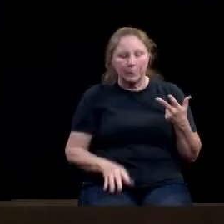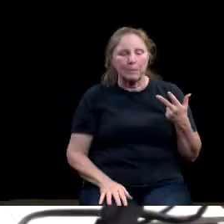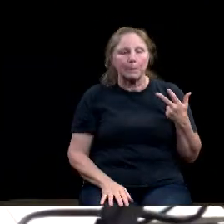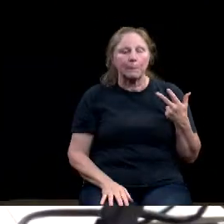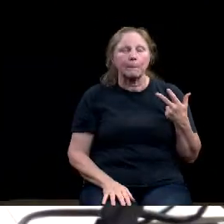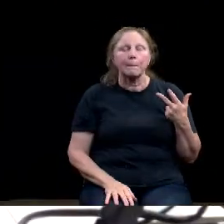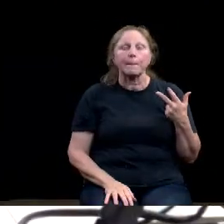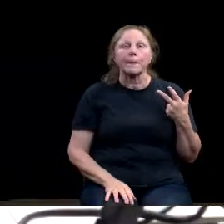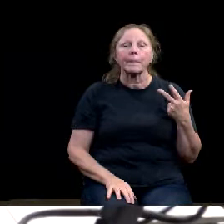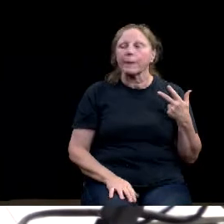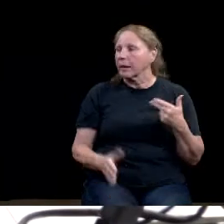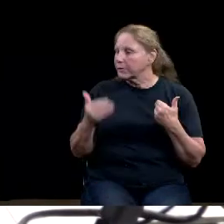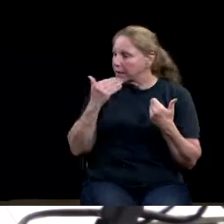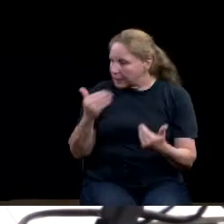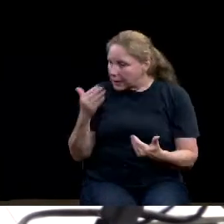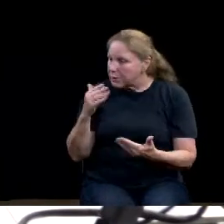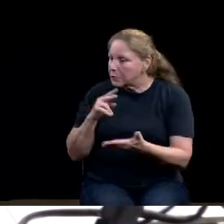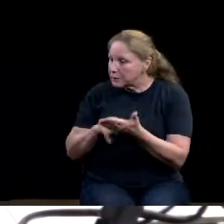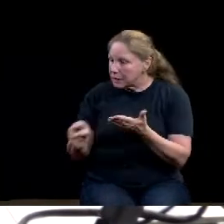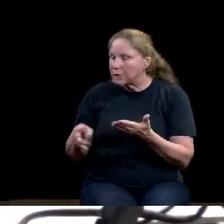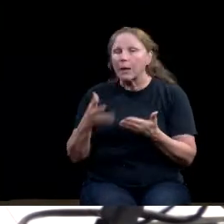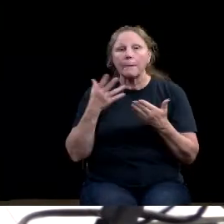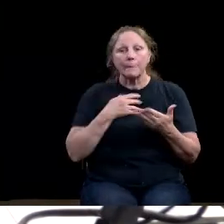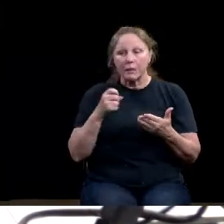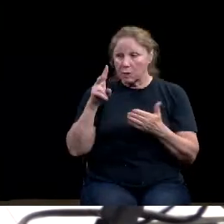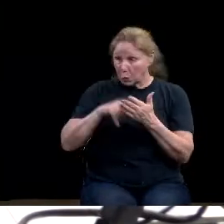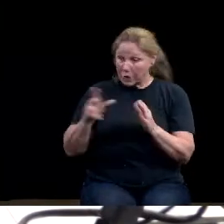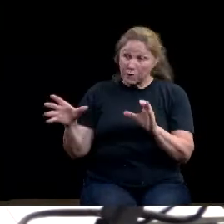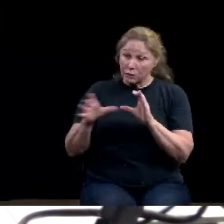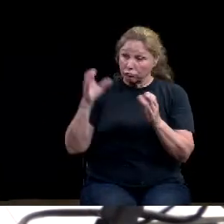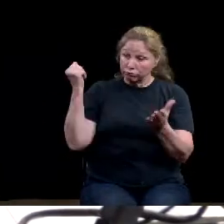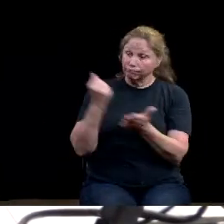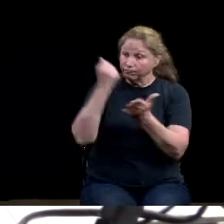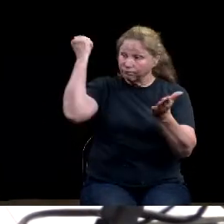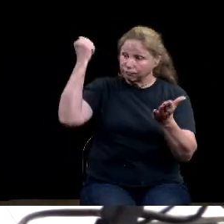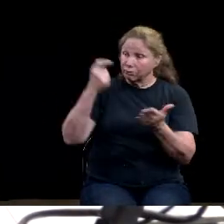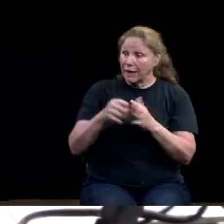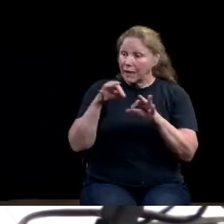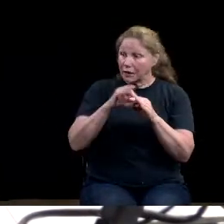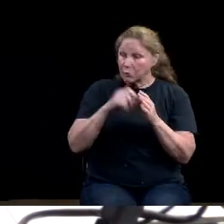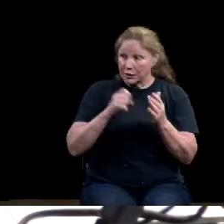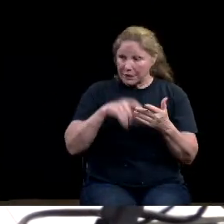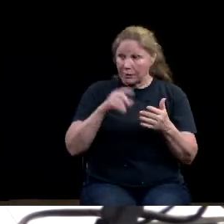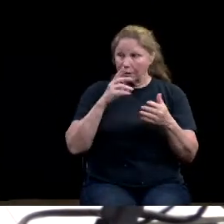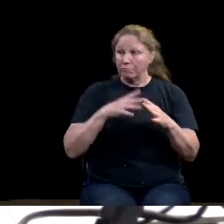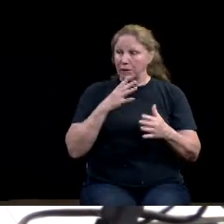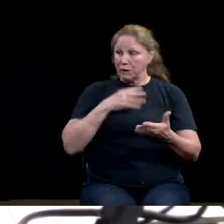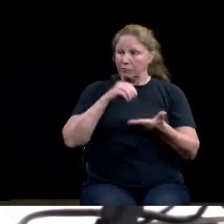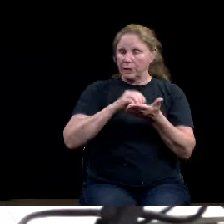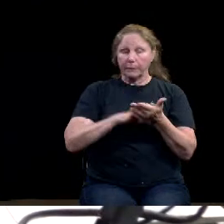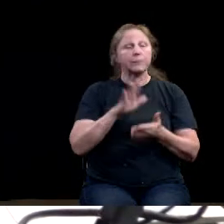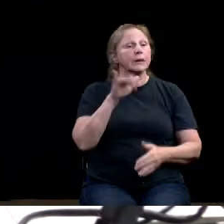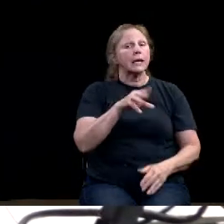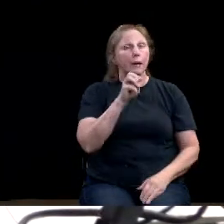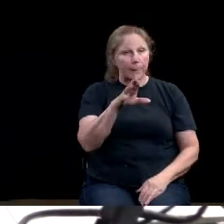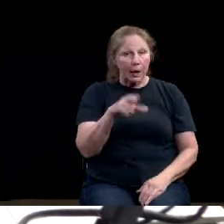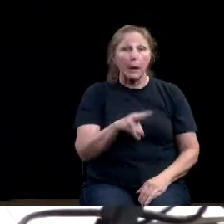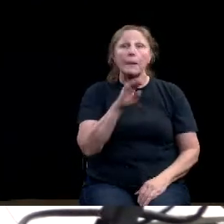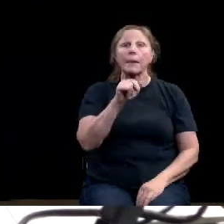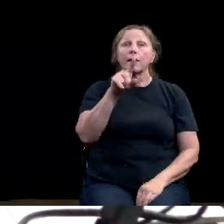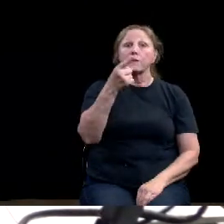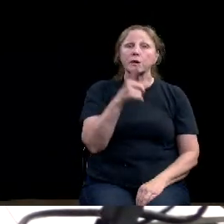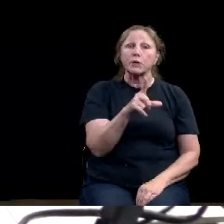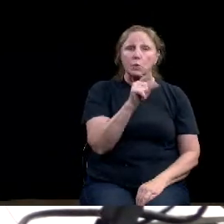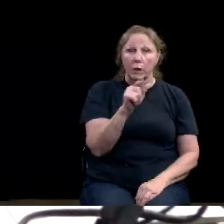Mayor and Council, on May 1st of 2021, the legal votes cast for the City of Waco general election for council member of District 5,